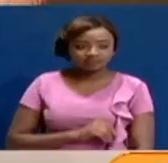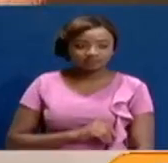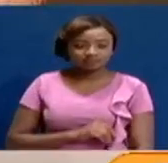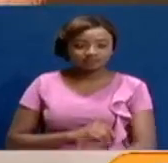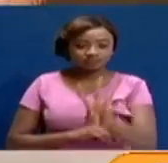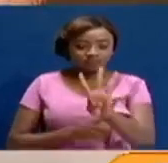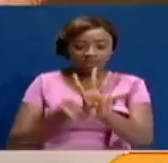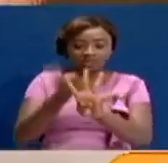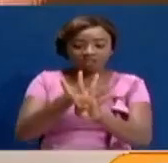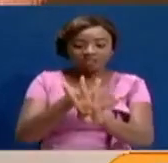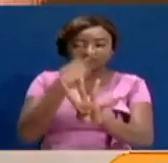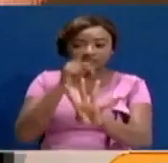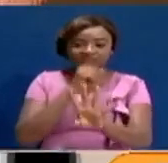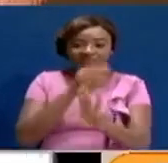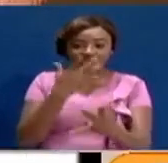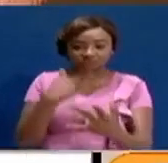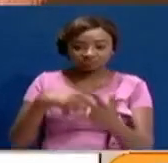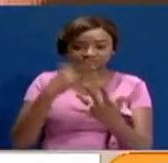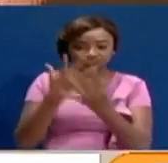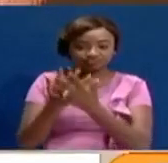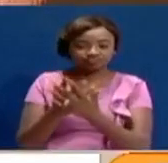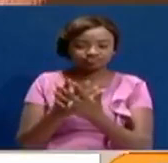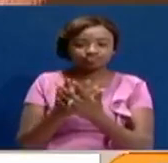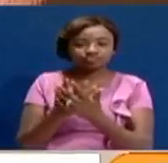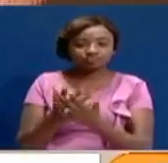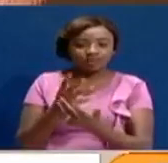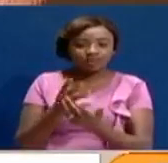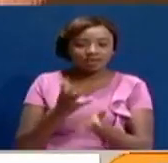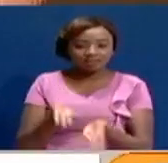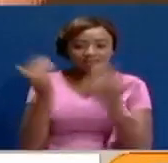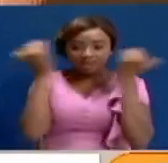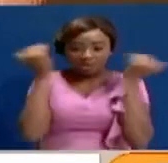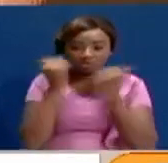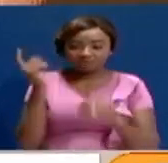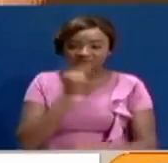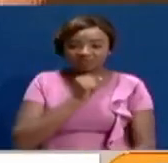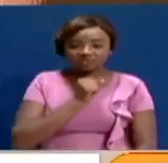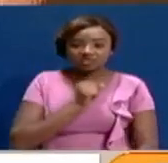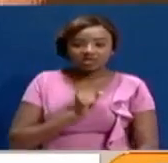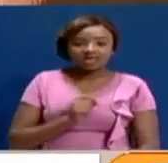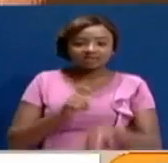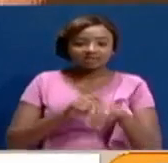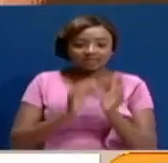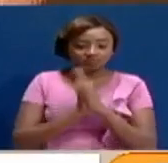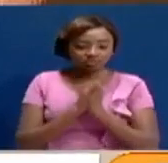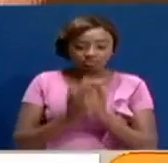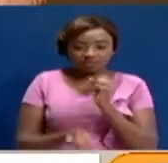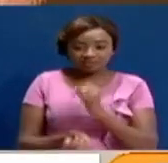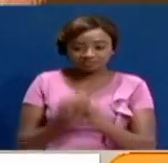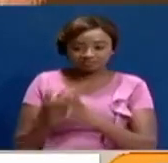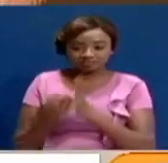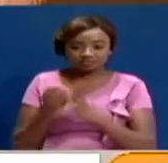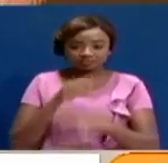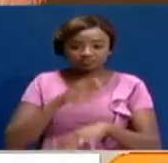four more suspects have been arraigned in connection with the child theft syndicate ring that was exposed in an investigative report by the